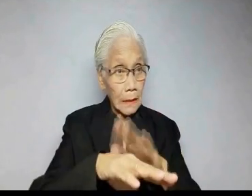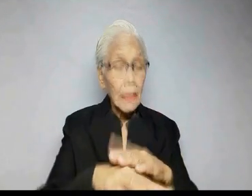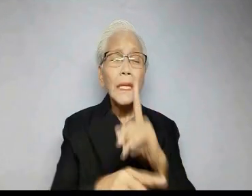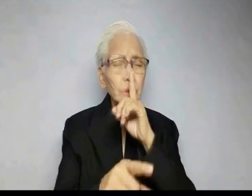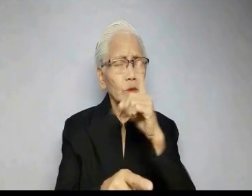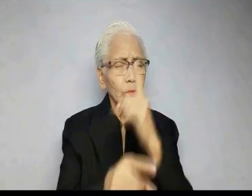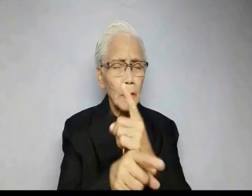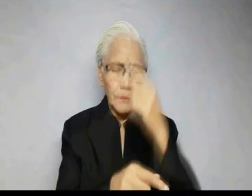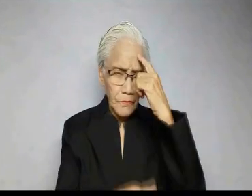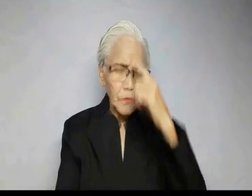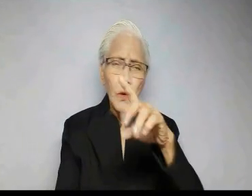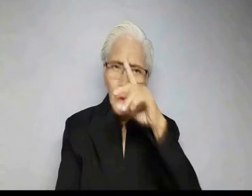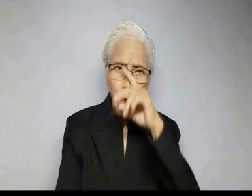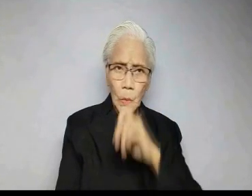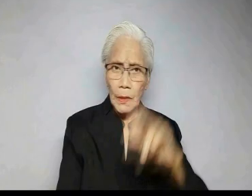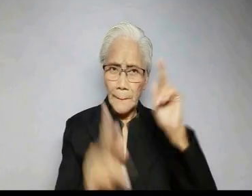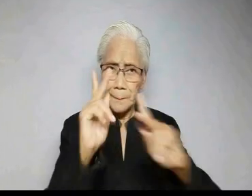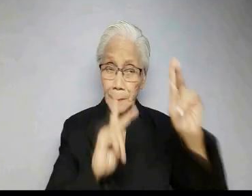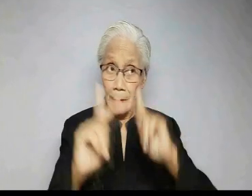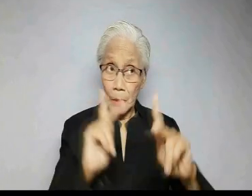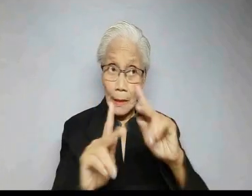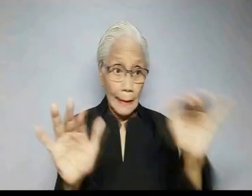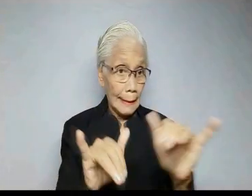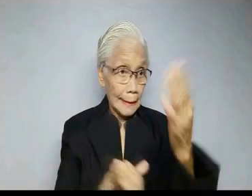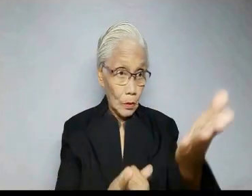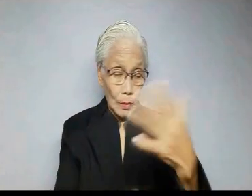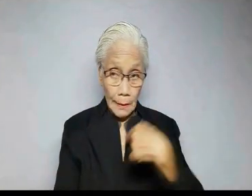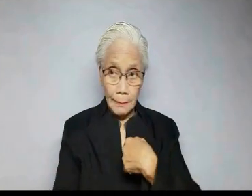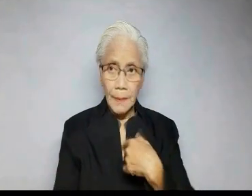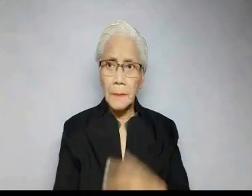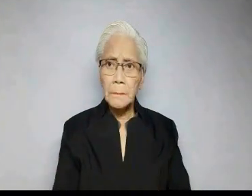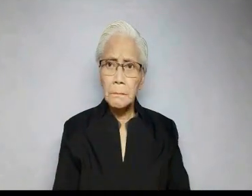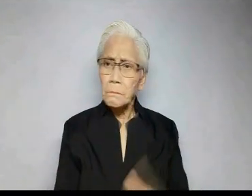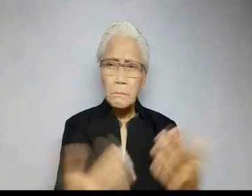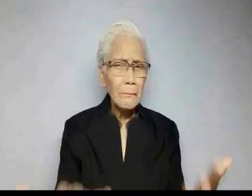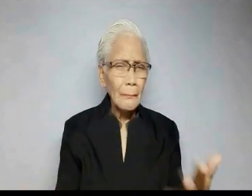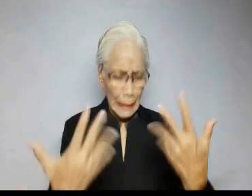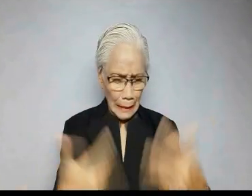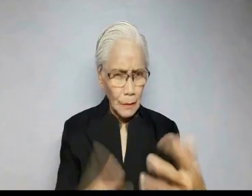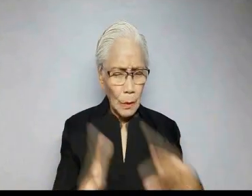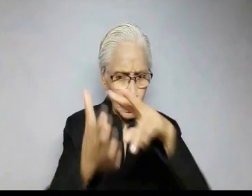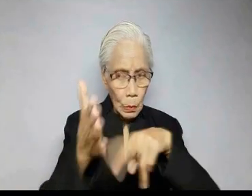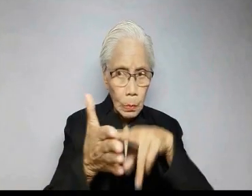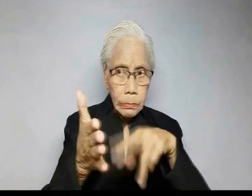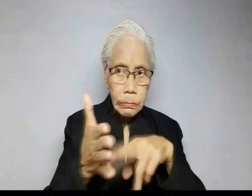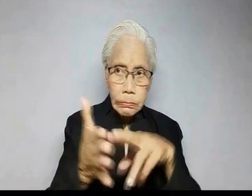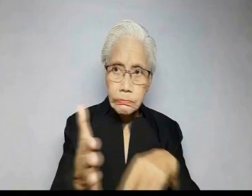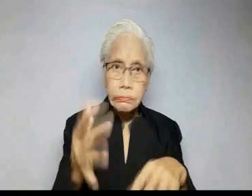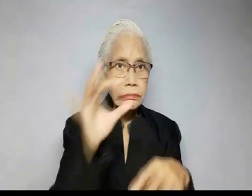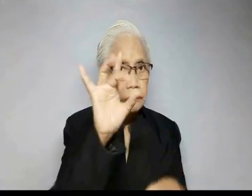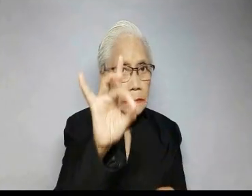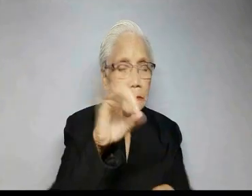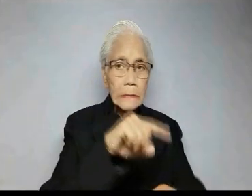for grown-ups like you and me. I probably read this 8 times, and mind you, the